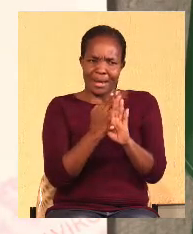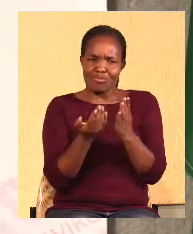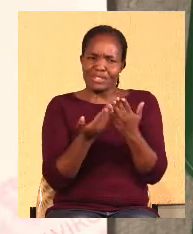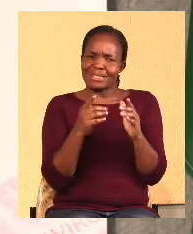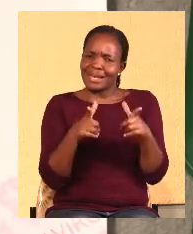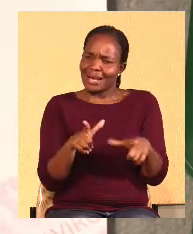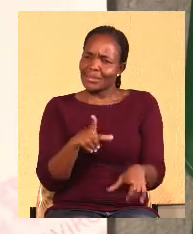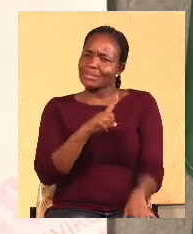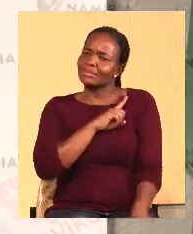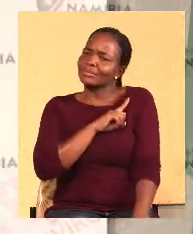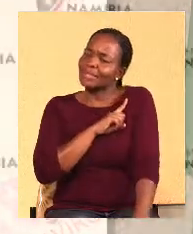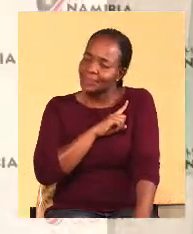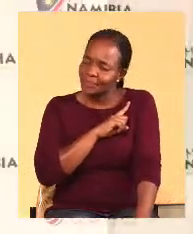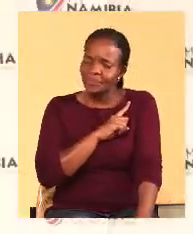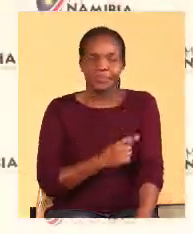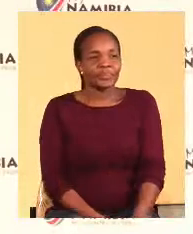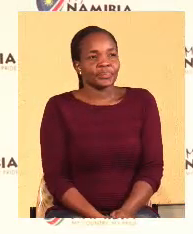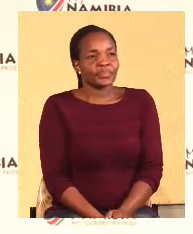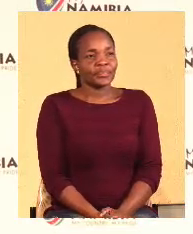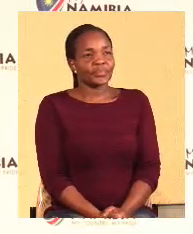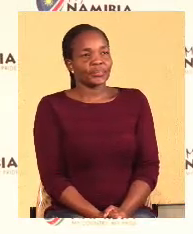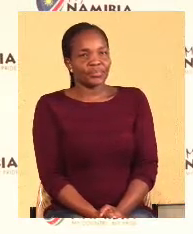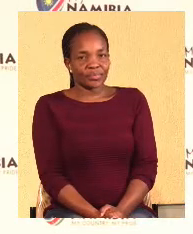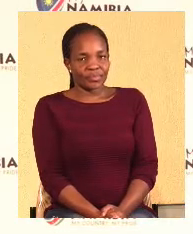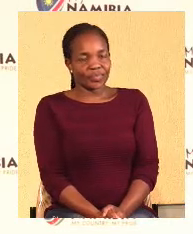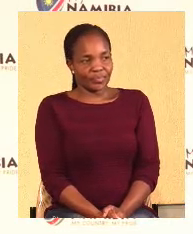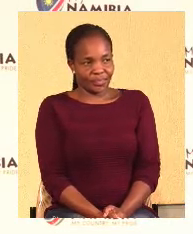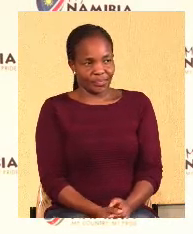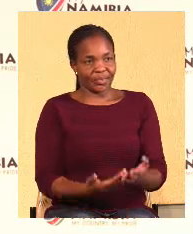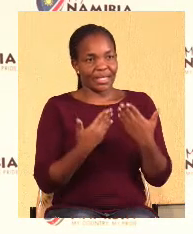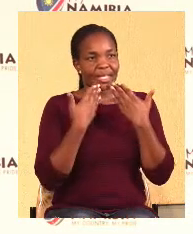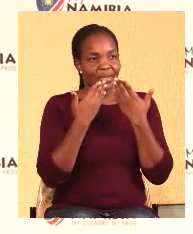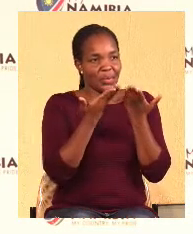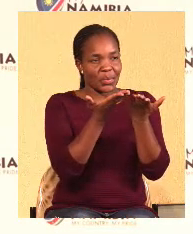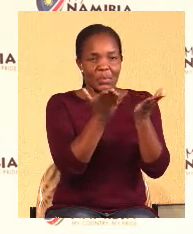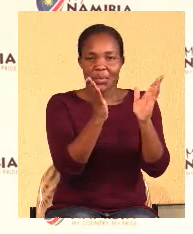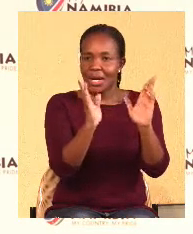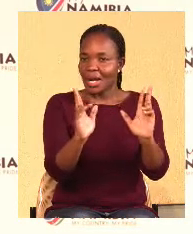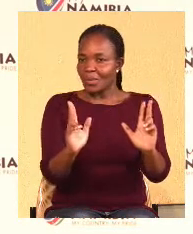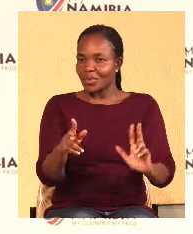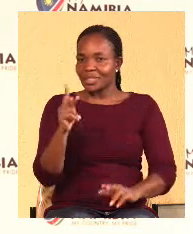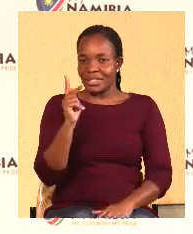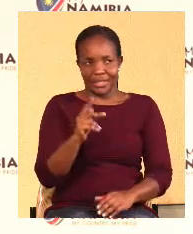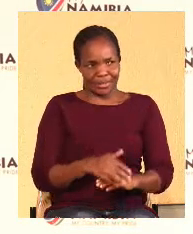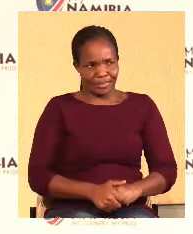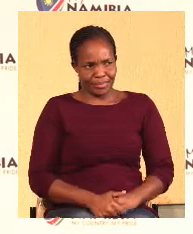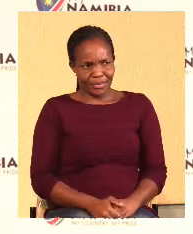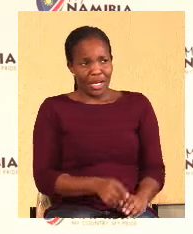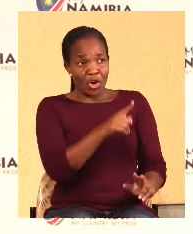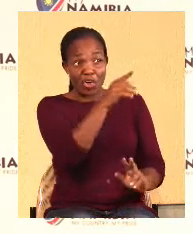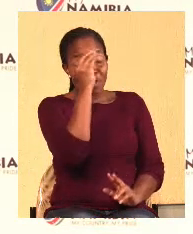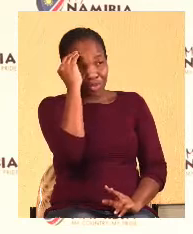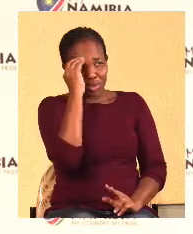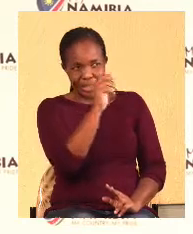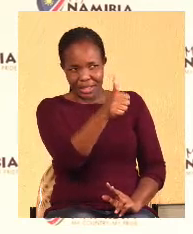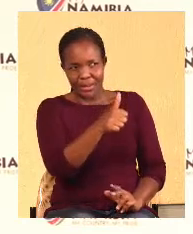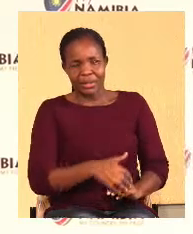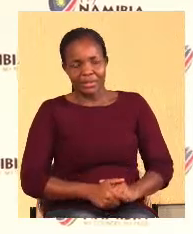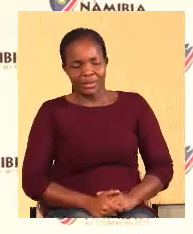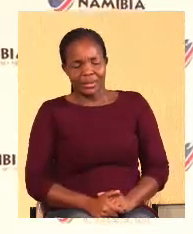language? Thank you, John, and thanks to the listeners. John, as you are well aware, that